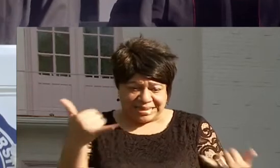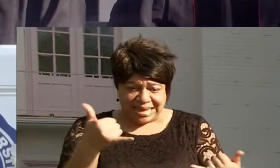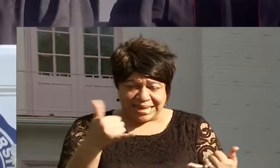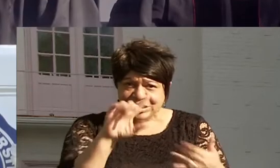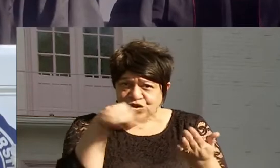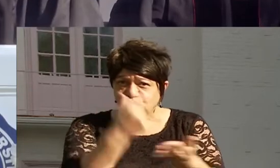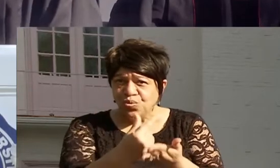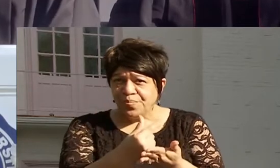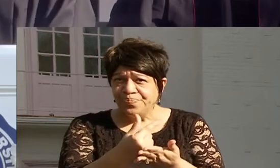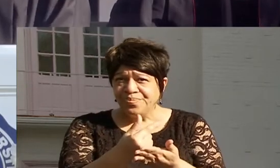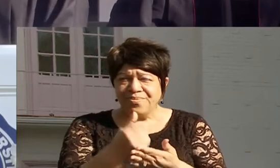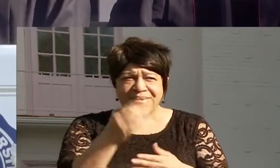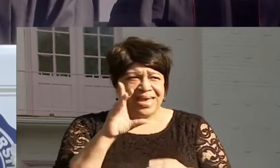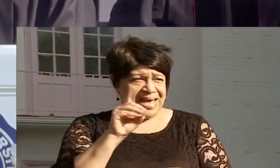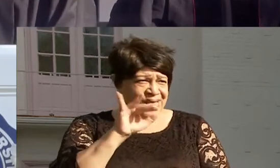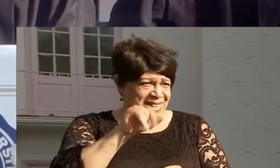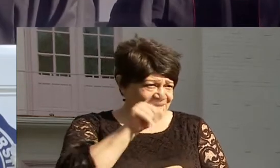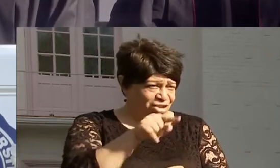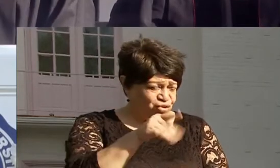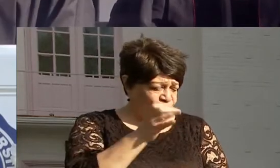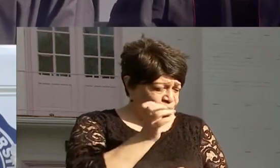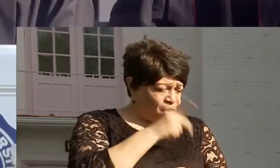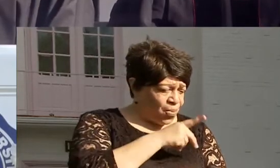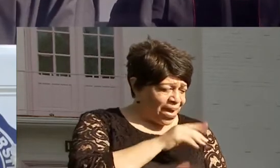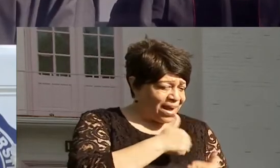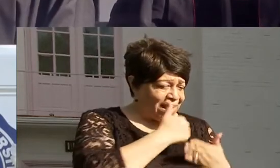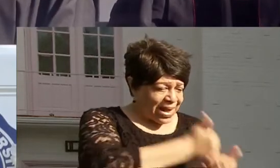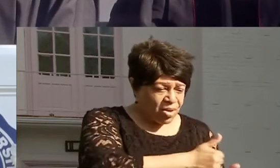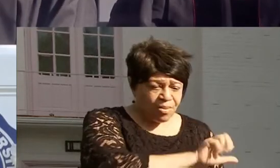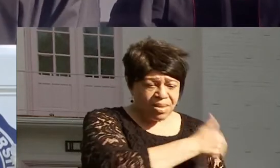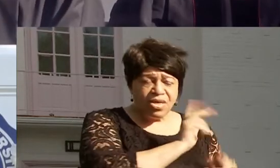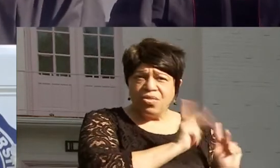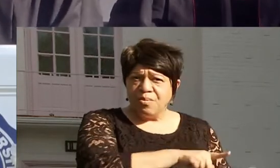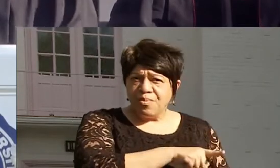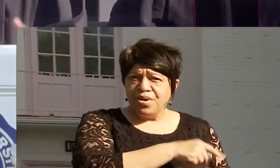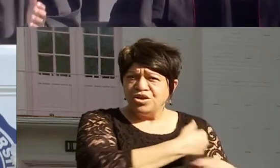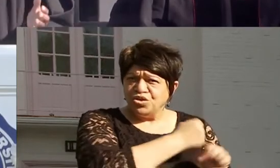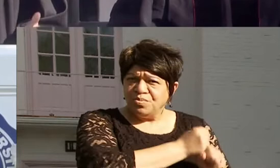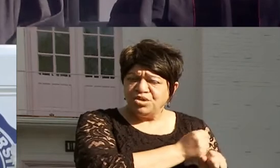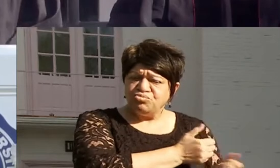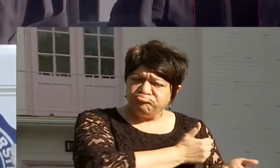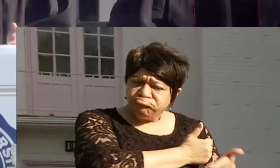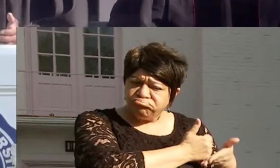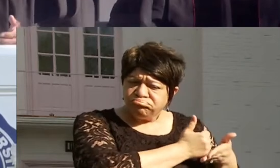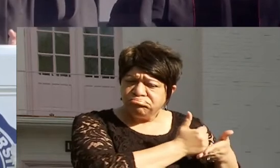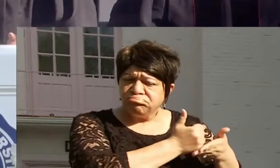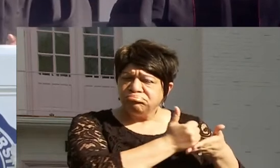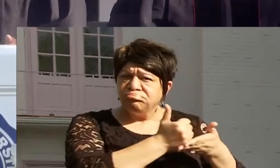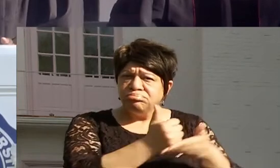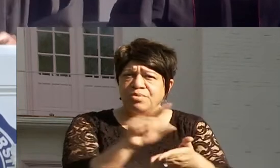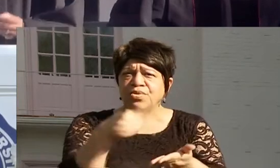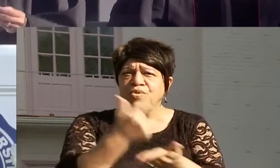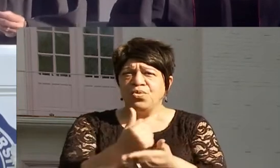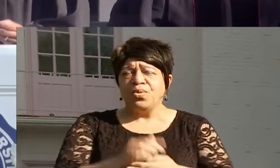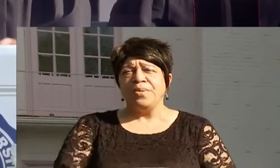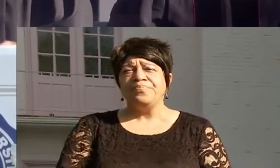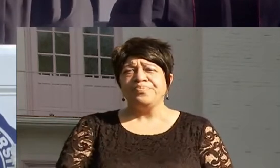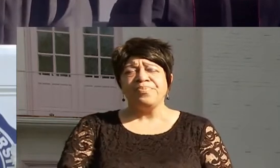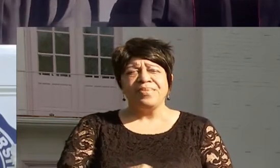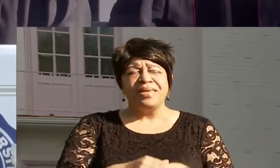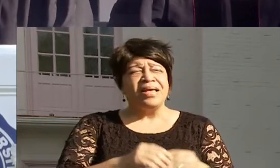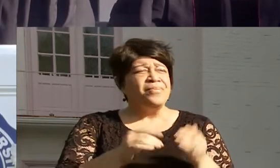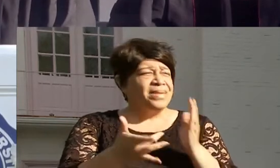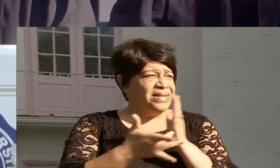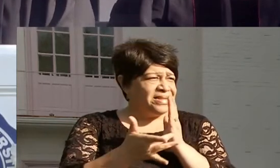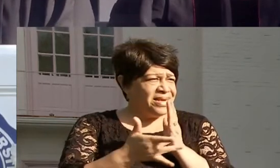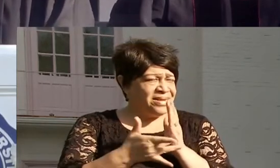reach back and make sure that others got there too? We live in a time where technology is sold to us as a